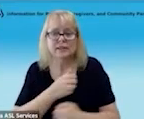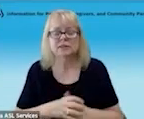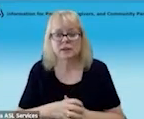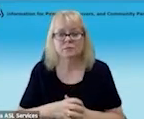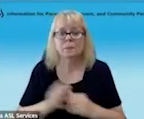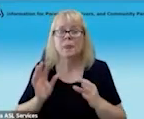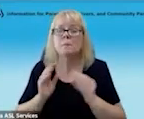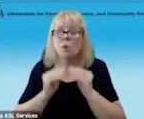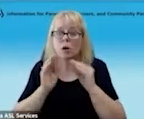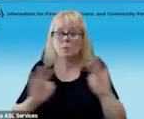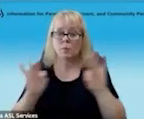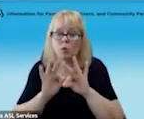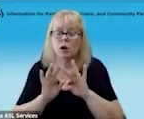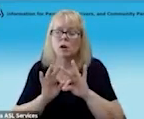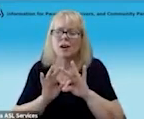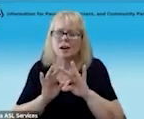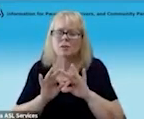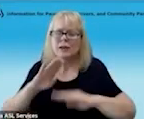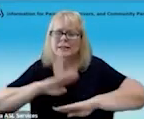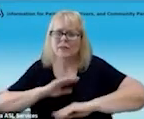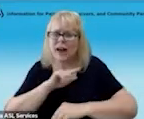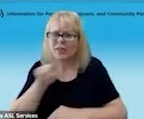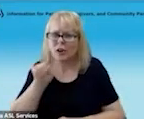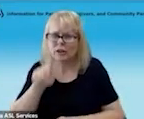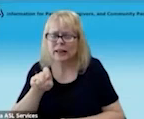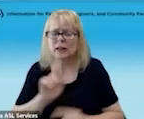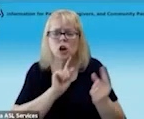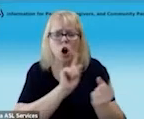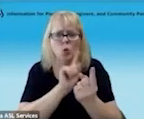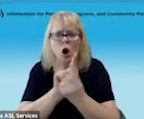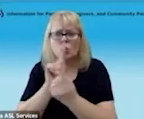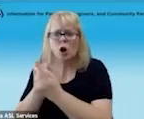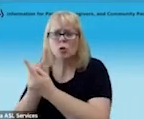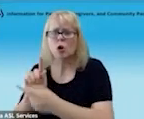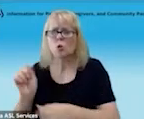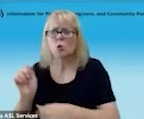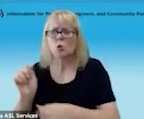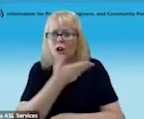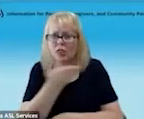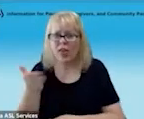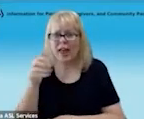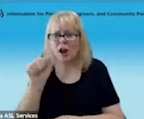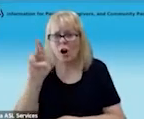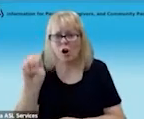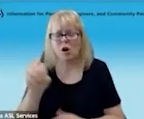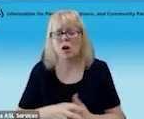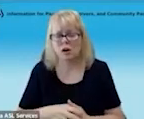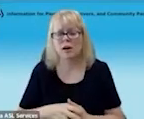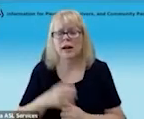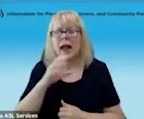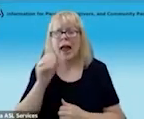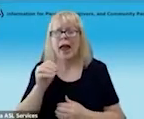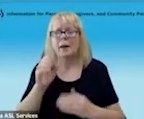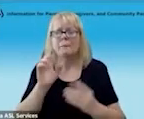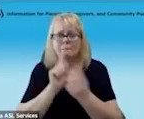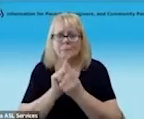and pharmacists, and we even use our novel pharmacy technician vaccines for administration in children over three. And more